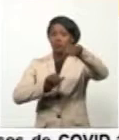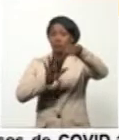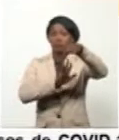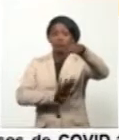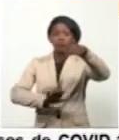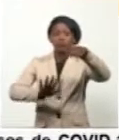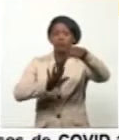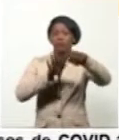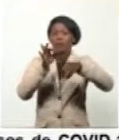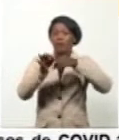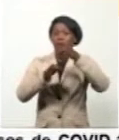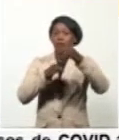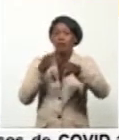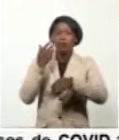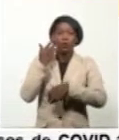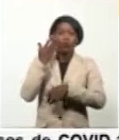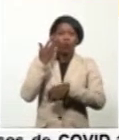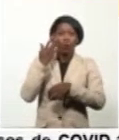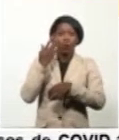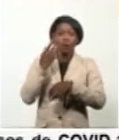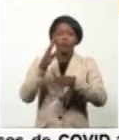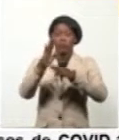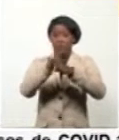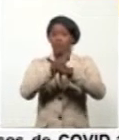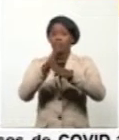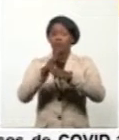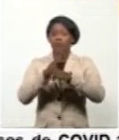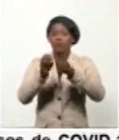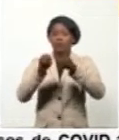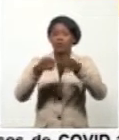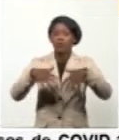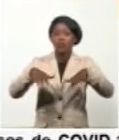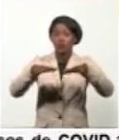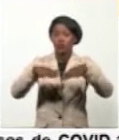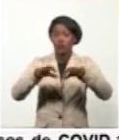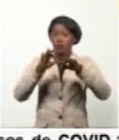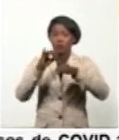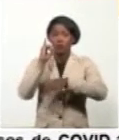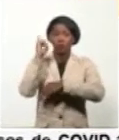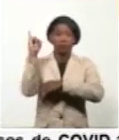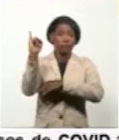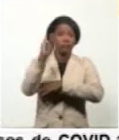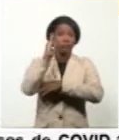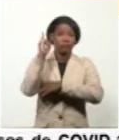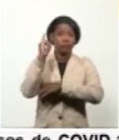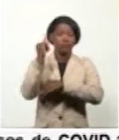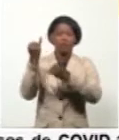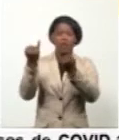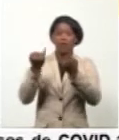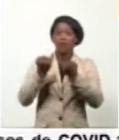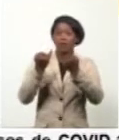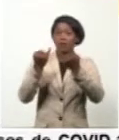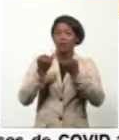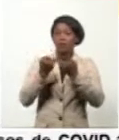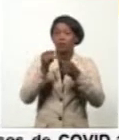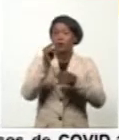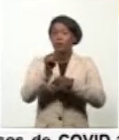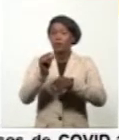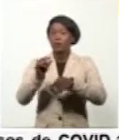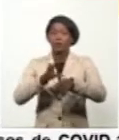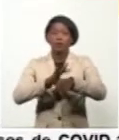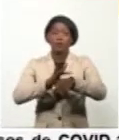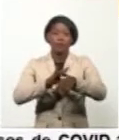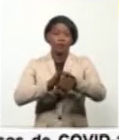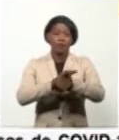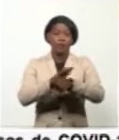This reflects in color the international situation in relation to the case report